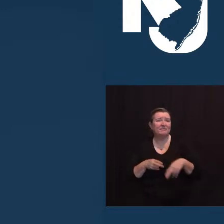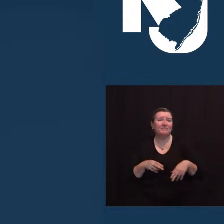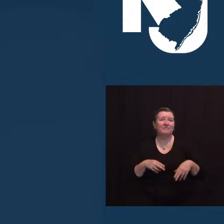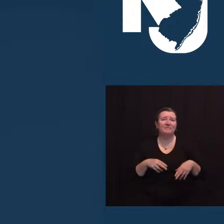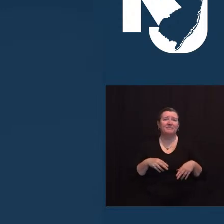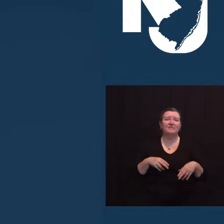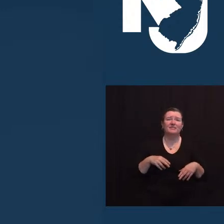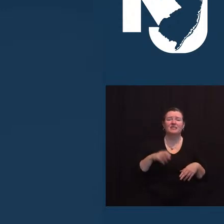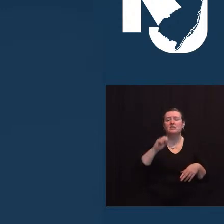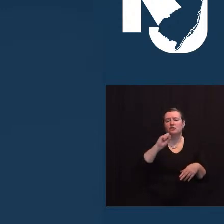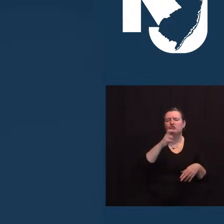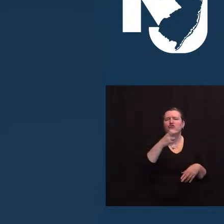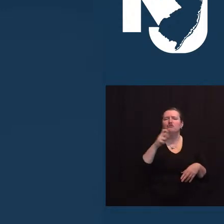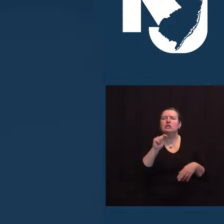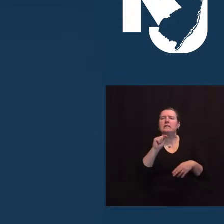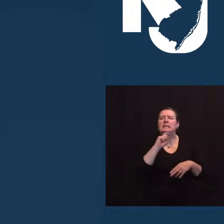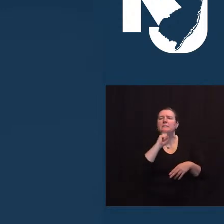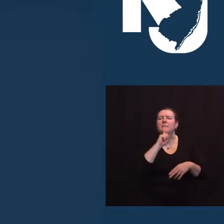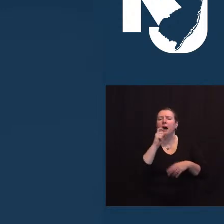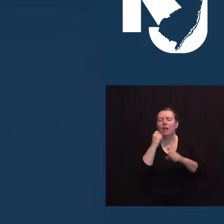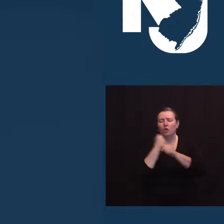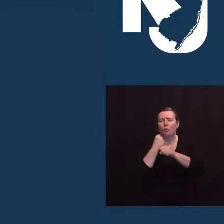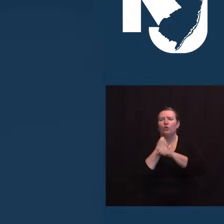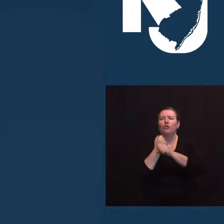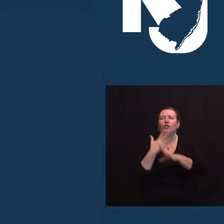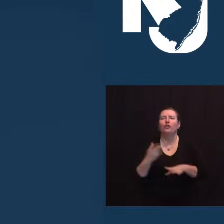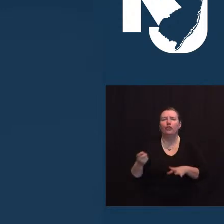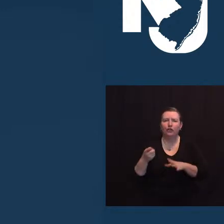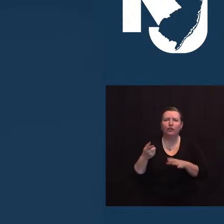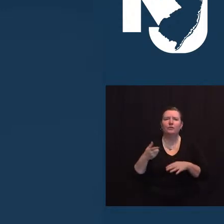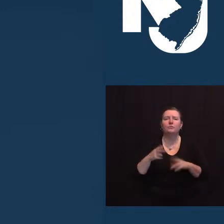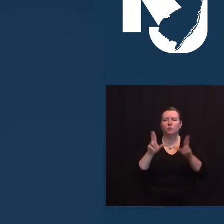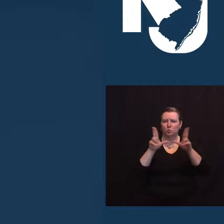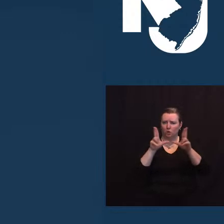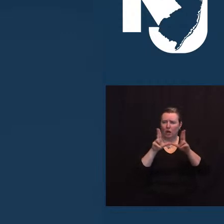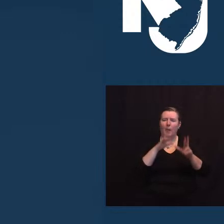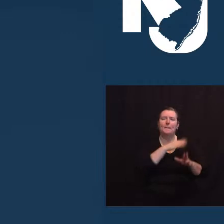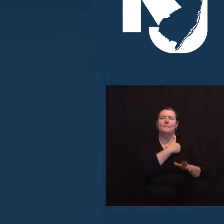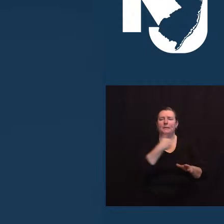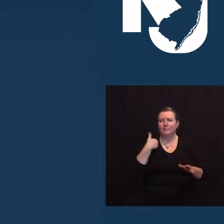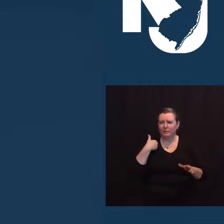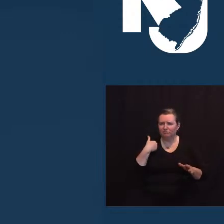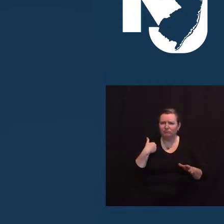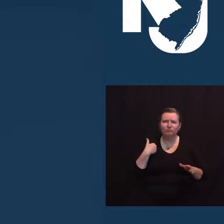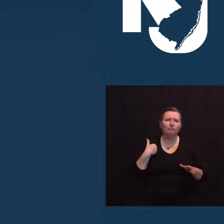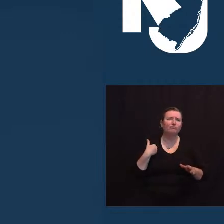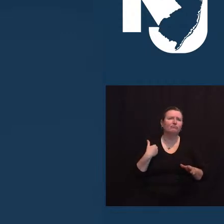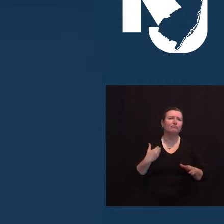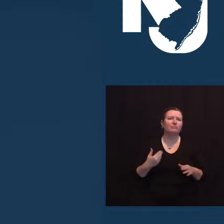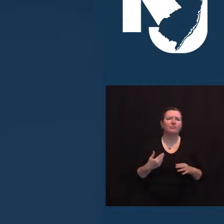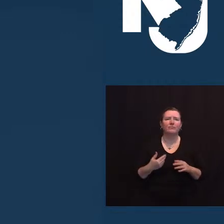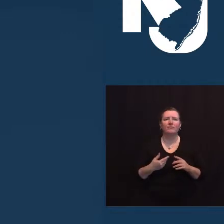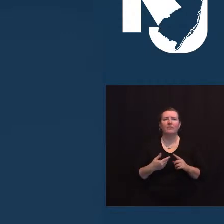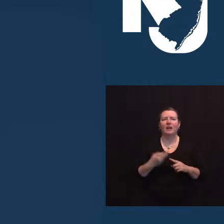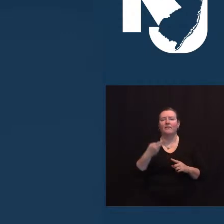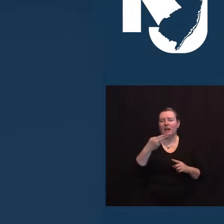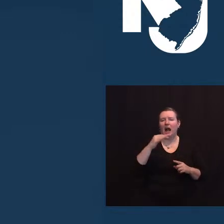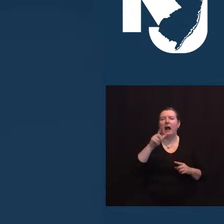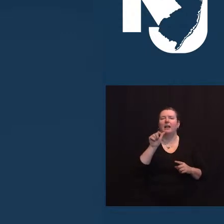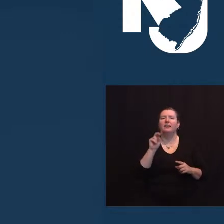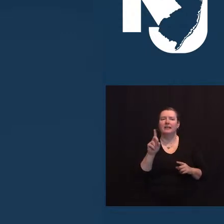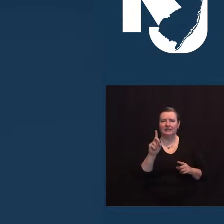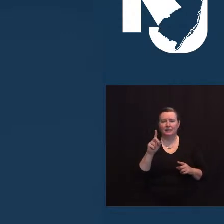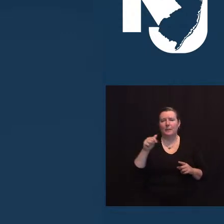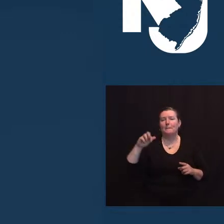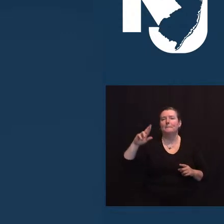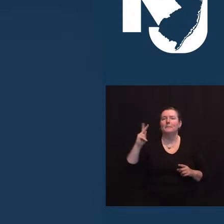a proud journeyman for Sheet Metal Workers Local number 27 out of Highland Park until 1991.